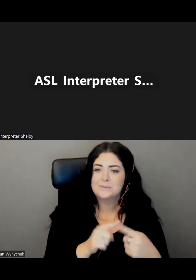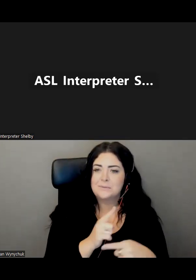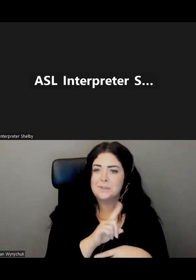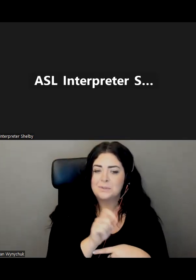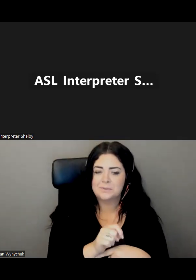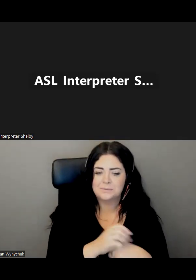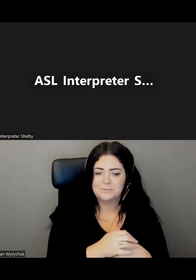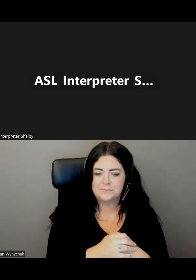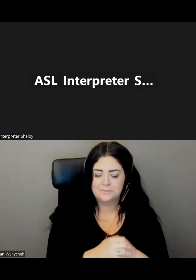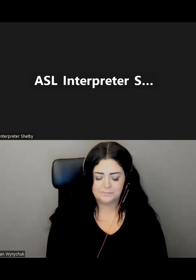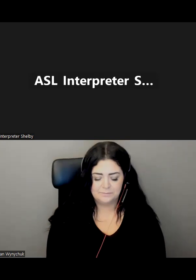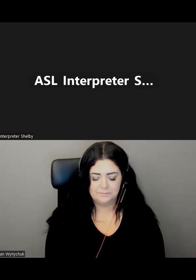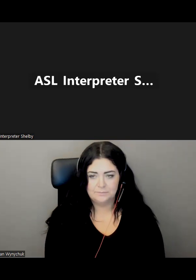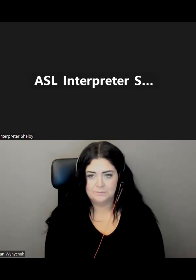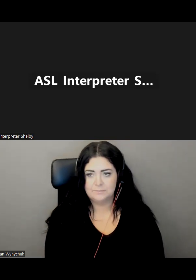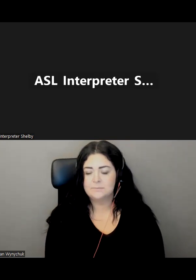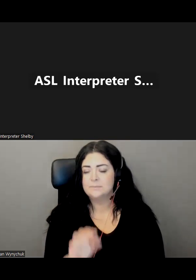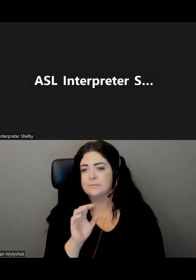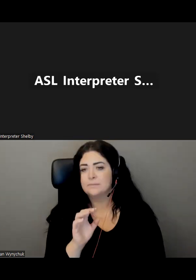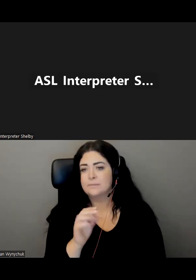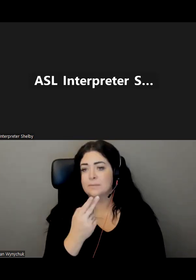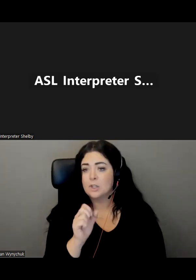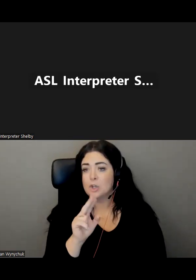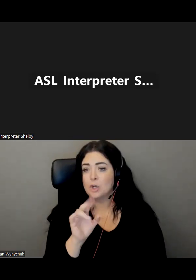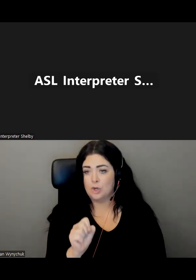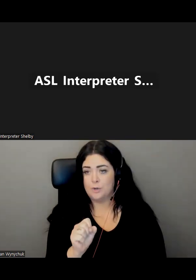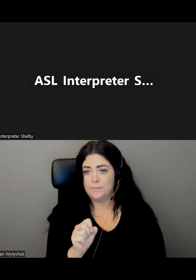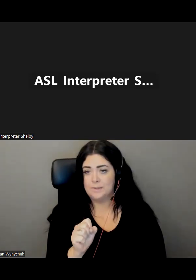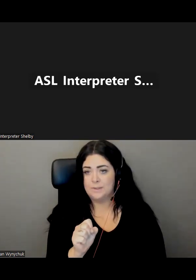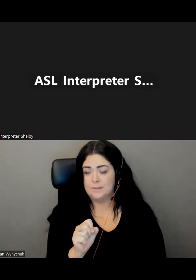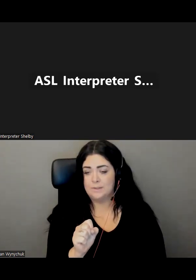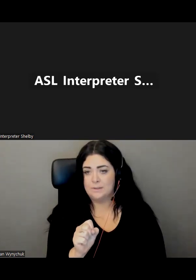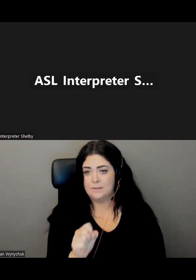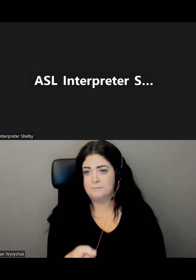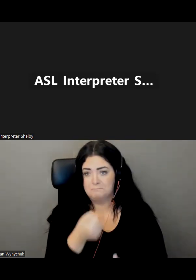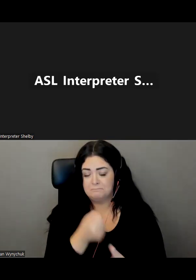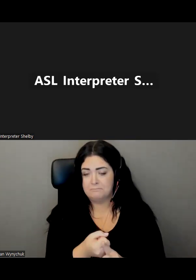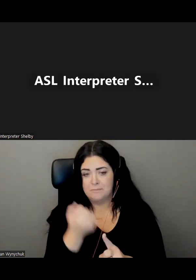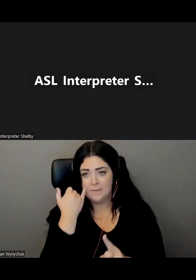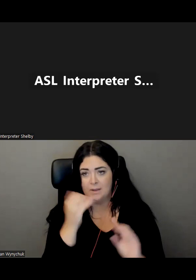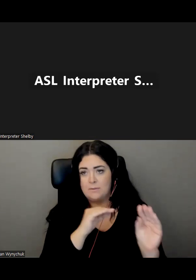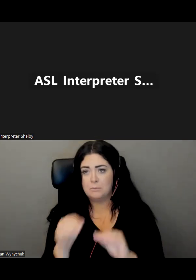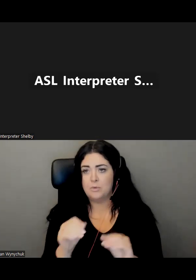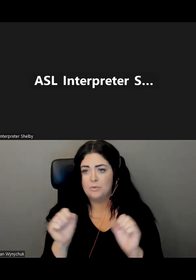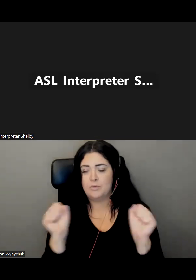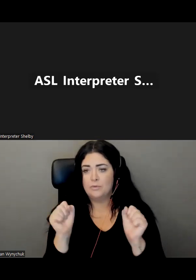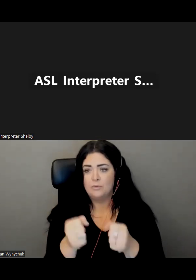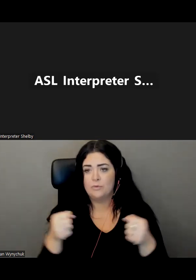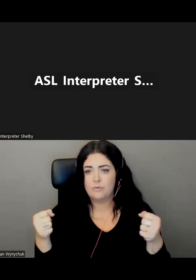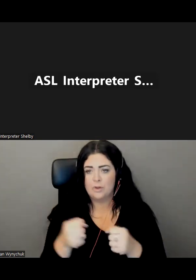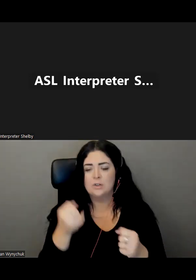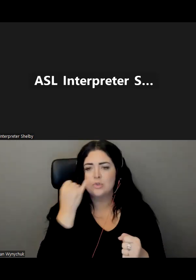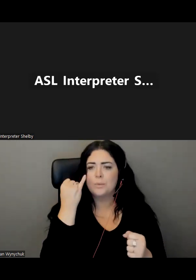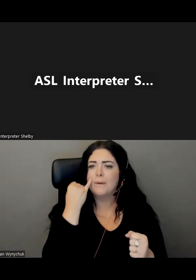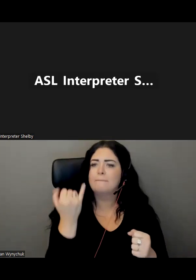first question was, any impact on herbs that have been refrigerated in terms of including growing? So if I was to